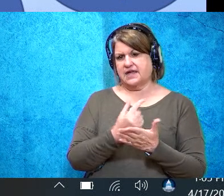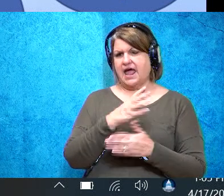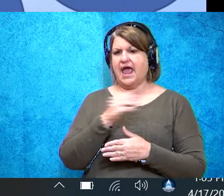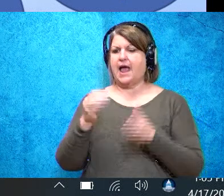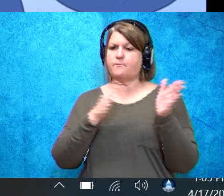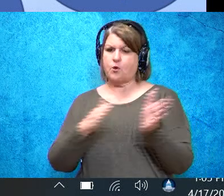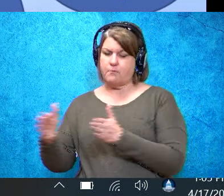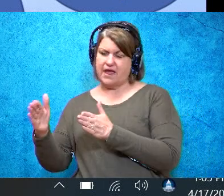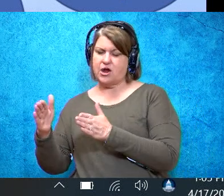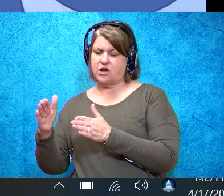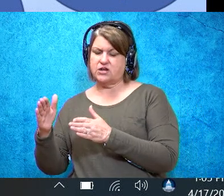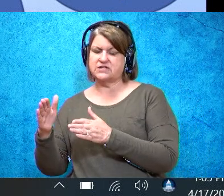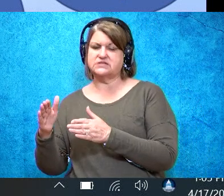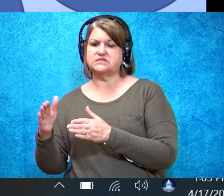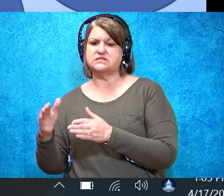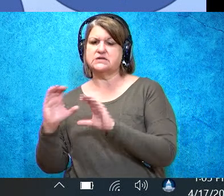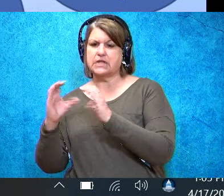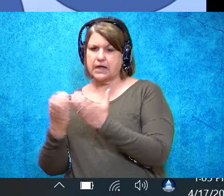grade.